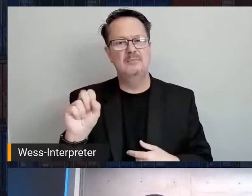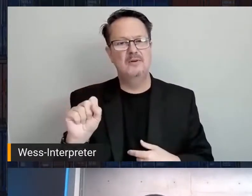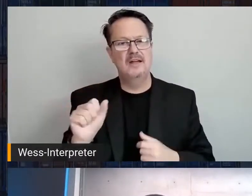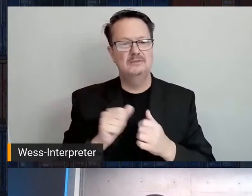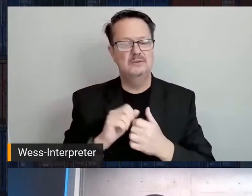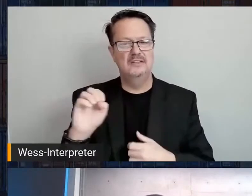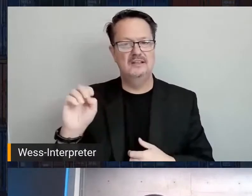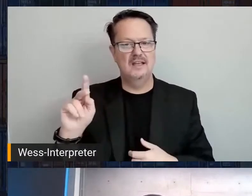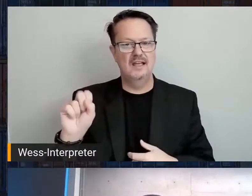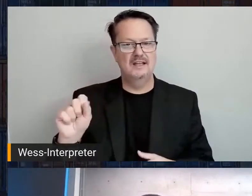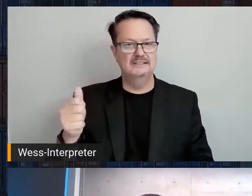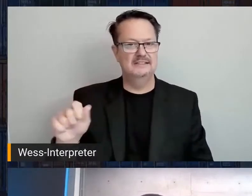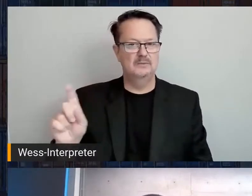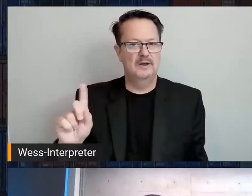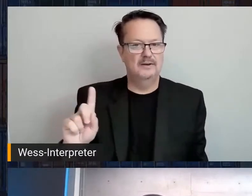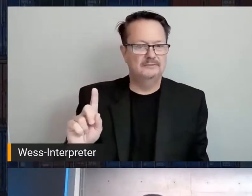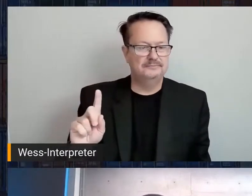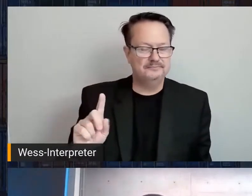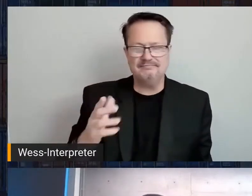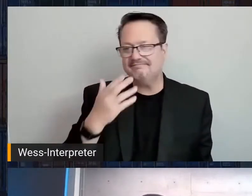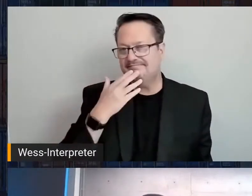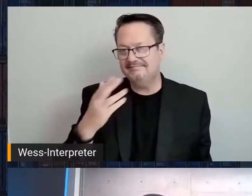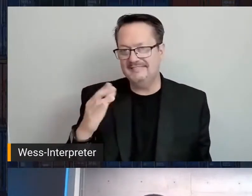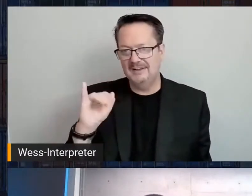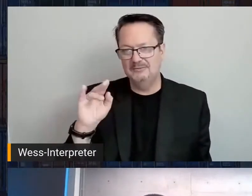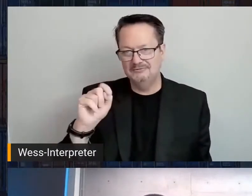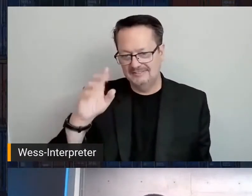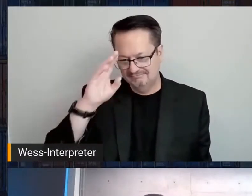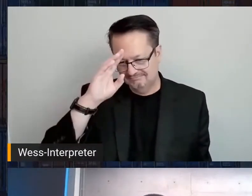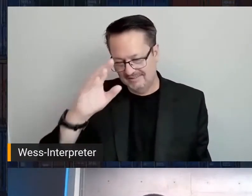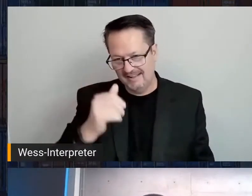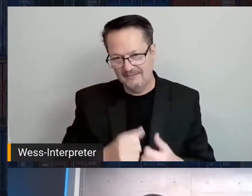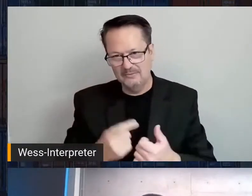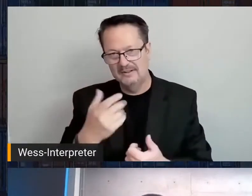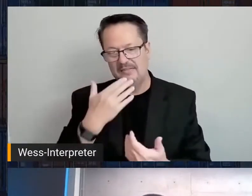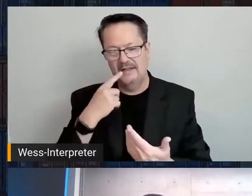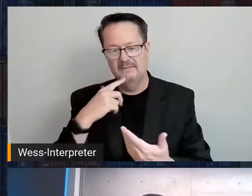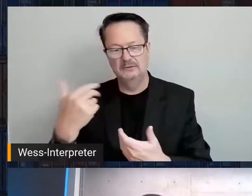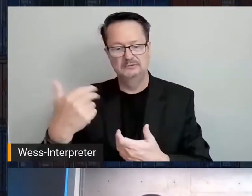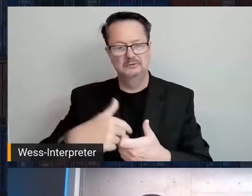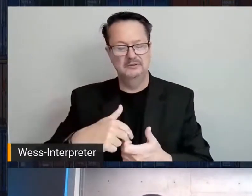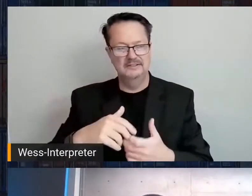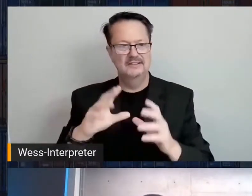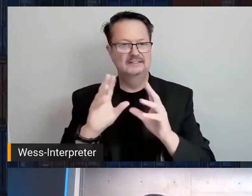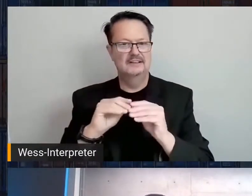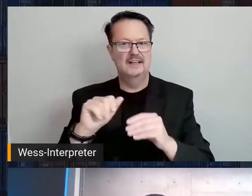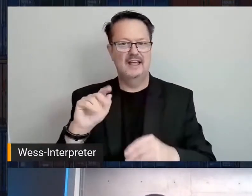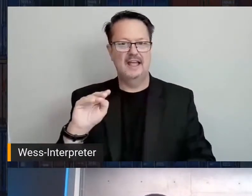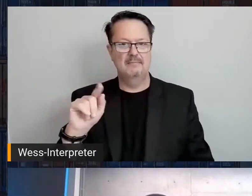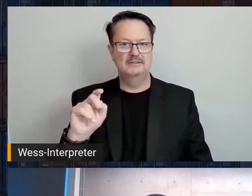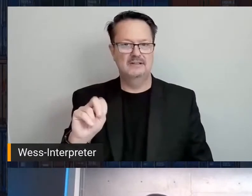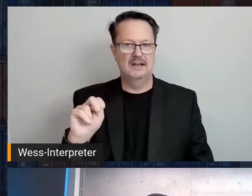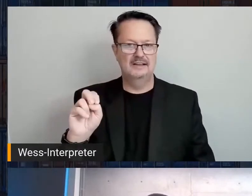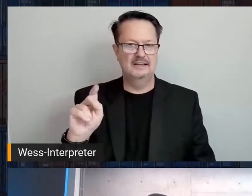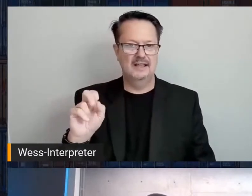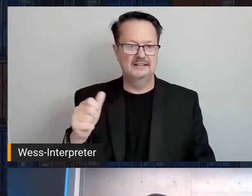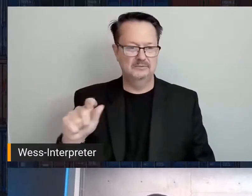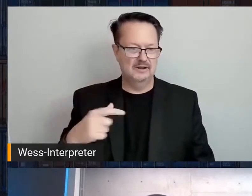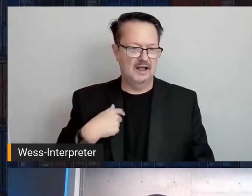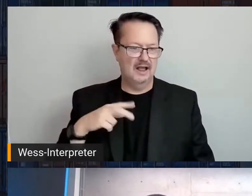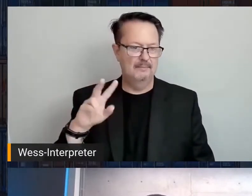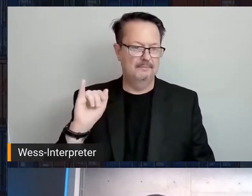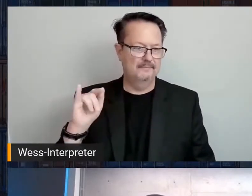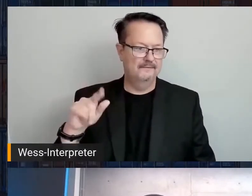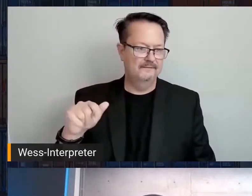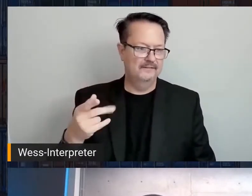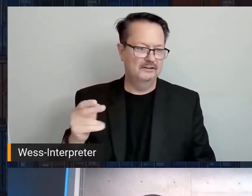EKS Anywhere. Thanks, Justin. Hey, everyone. Thank you for joining our session on Amazon EKS Anywhere. My name is Vipin Mohan. I'm a